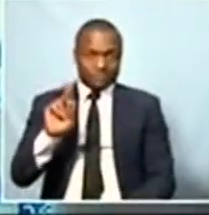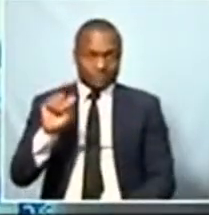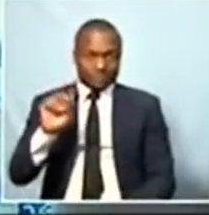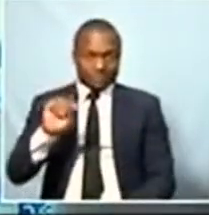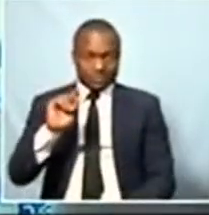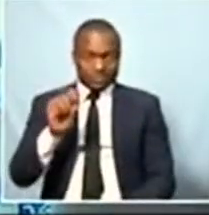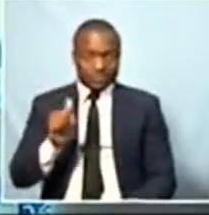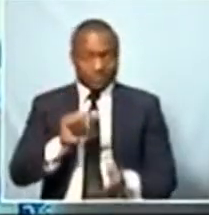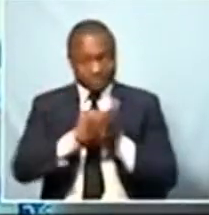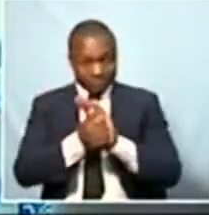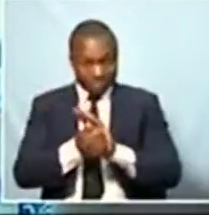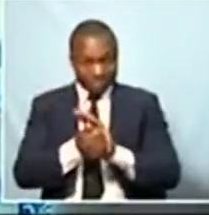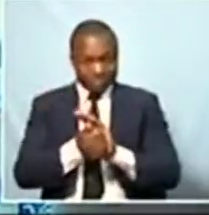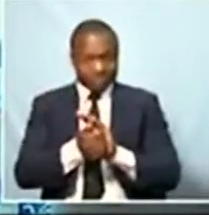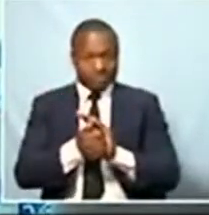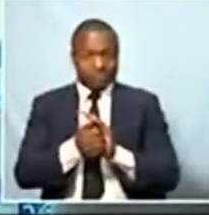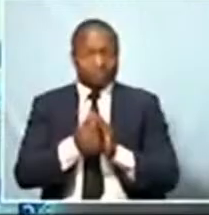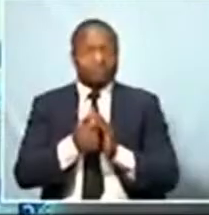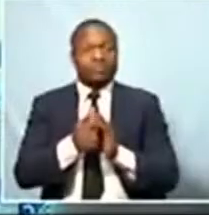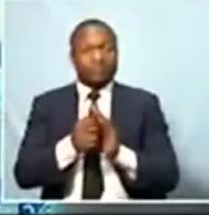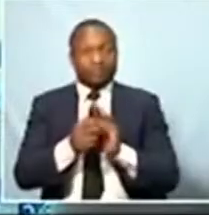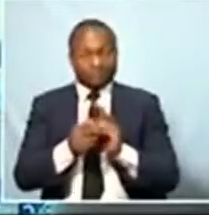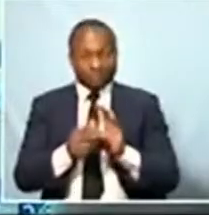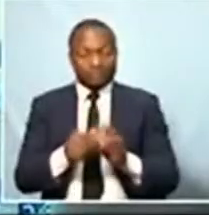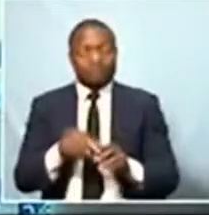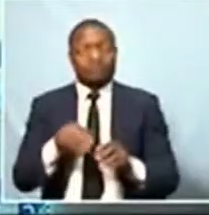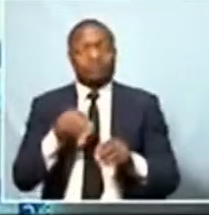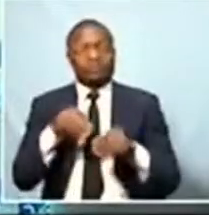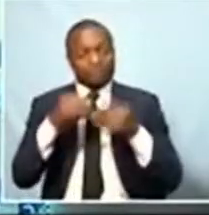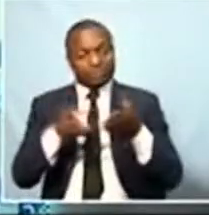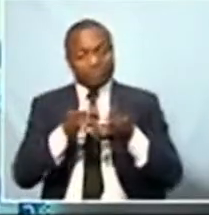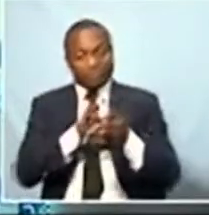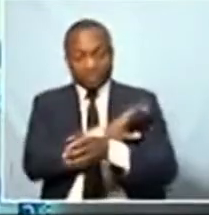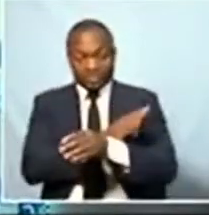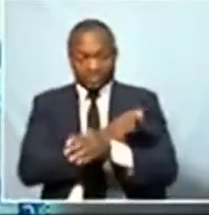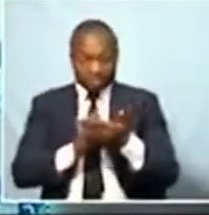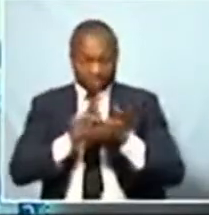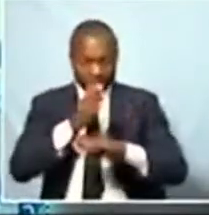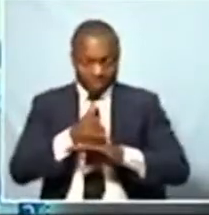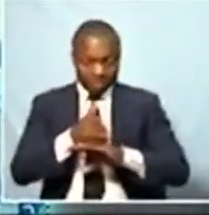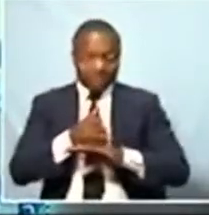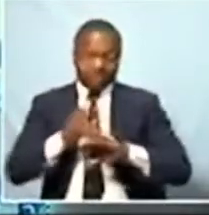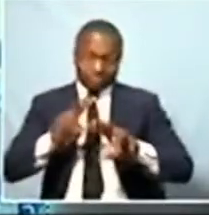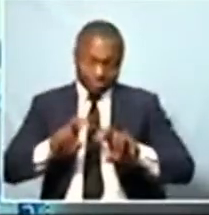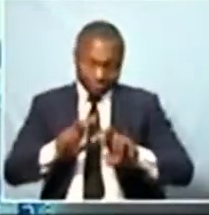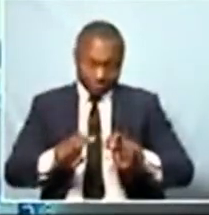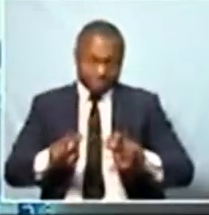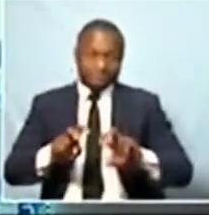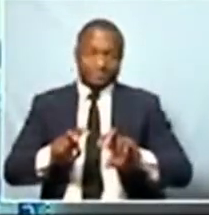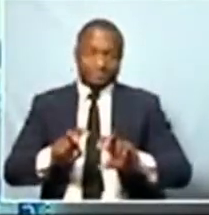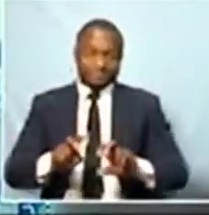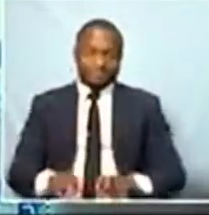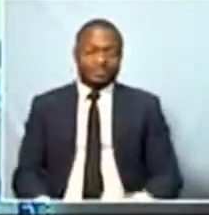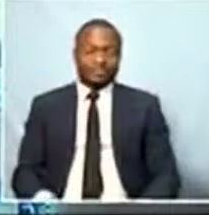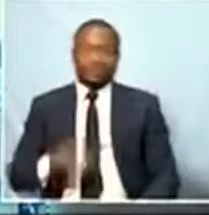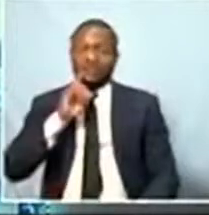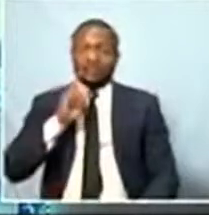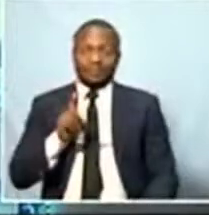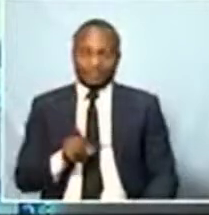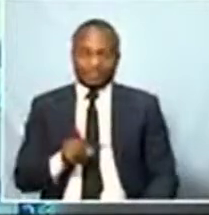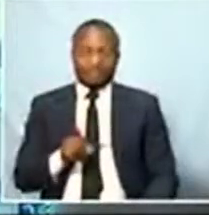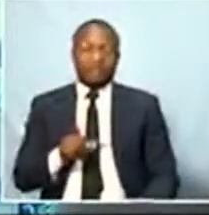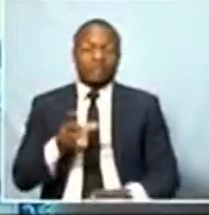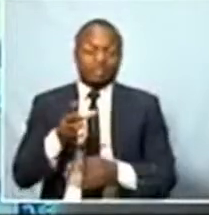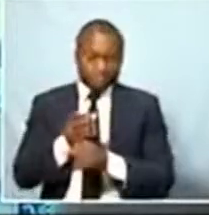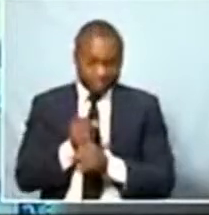provides that when we make a recommendation, for example, to a relevant authority after conducting our investigations, we are supposed to